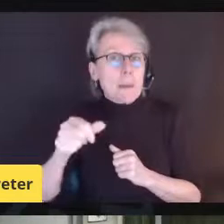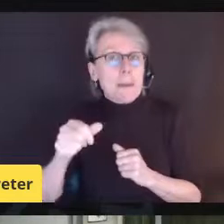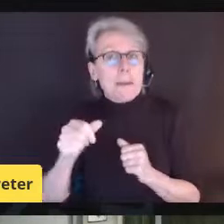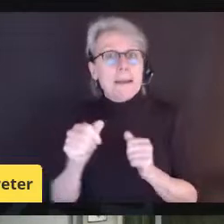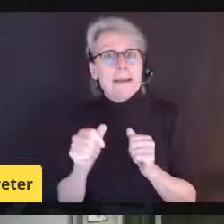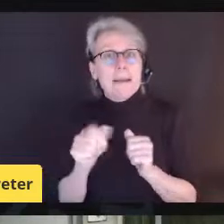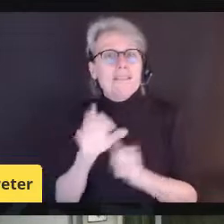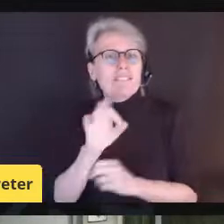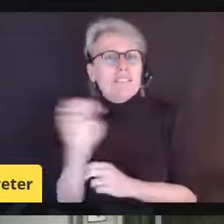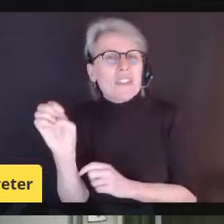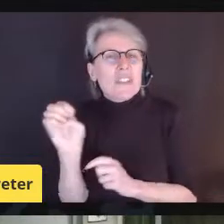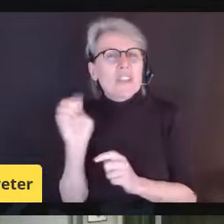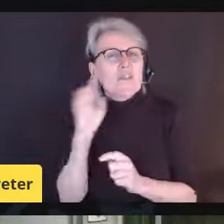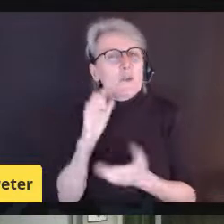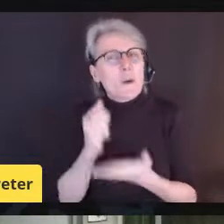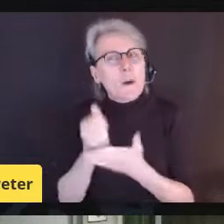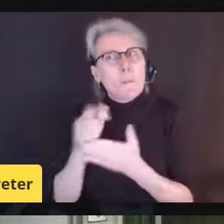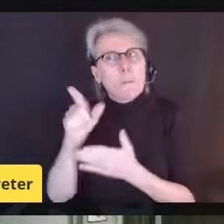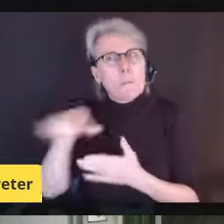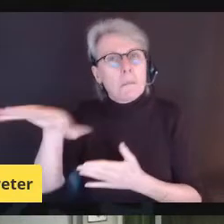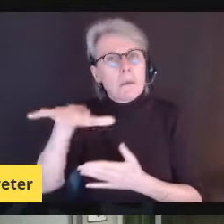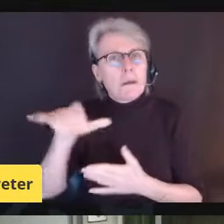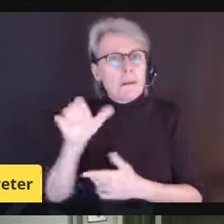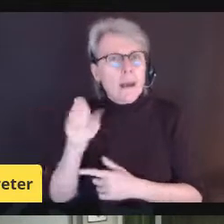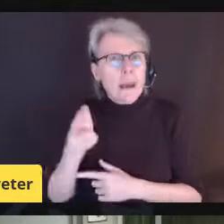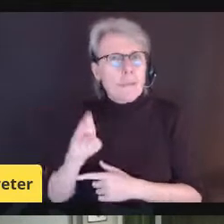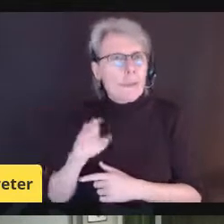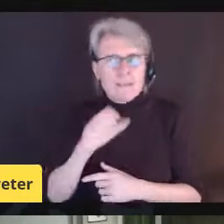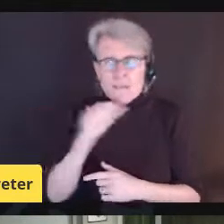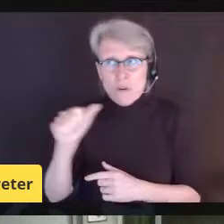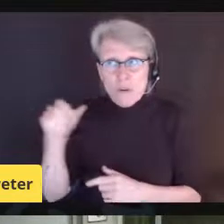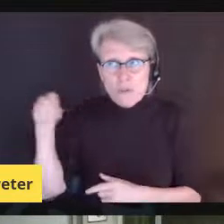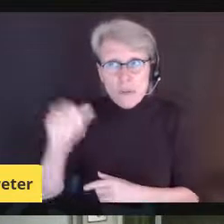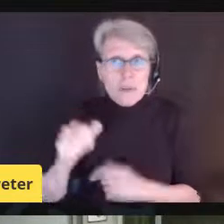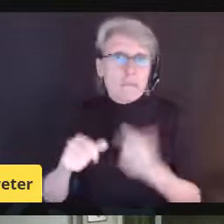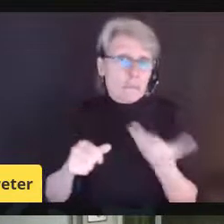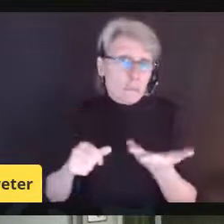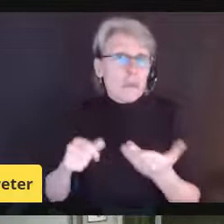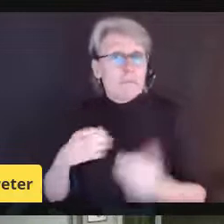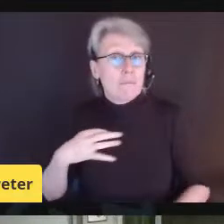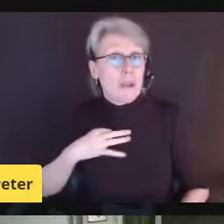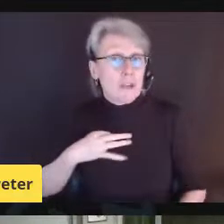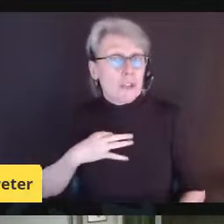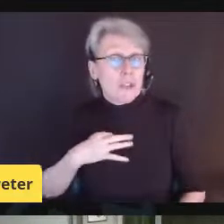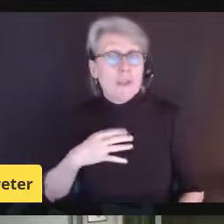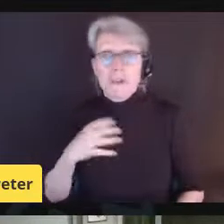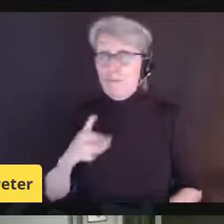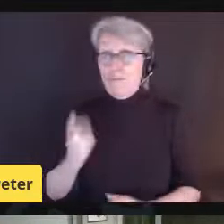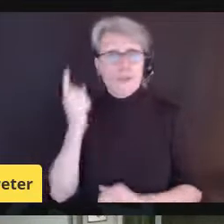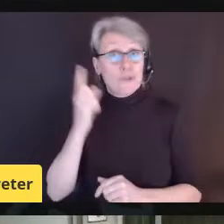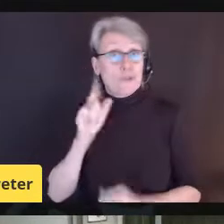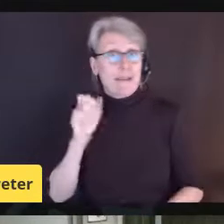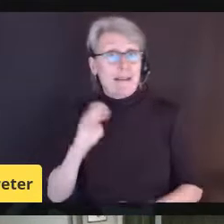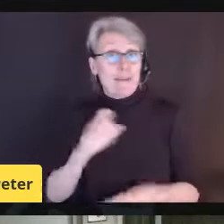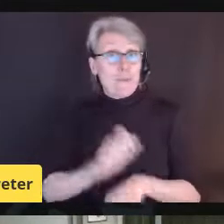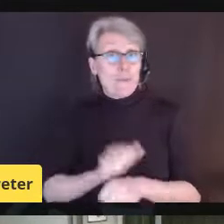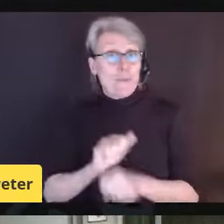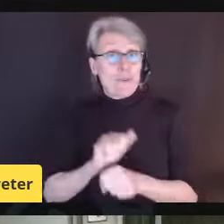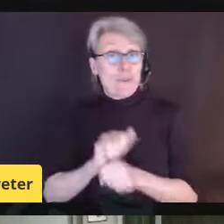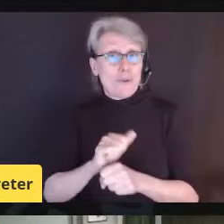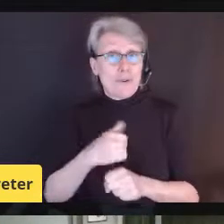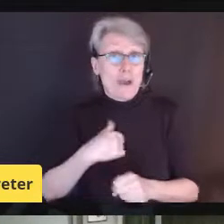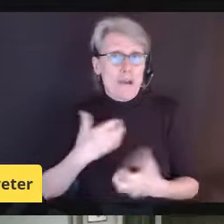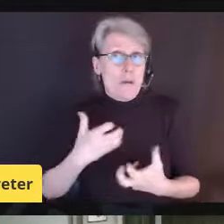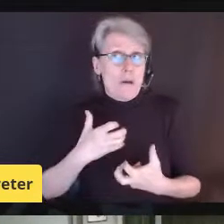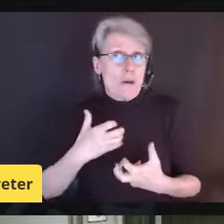lab work. But if not, you can always try to volunteer as well. Like, my first lab experience was, I just want to get in.